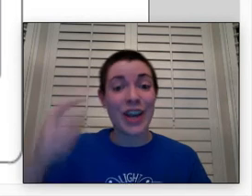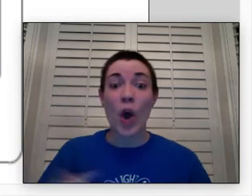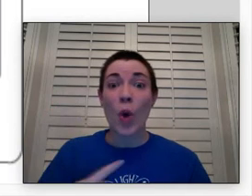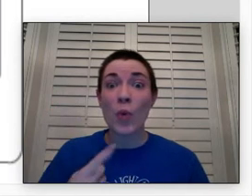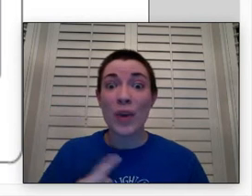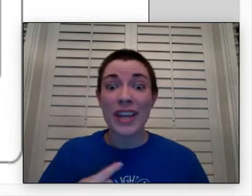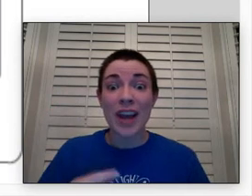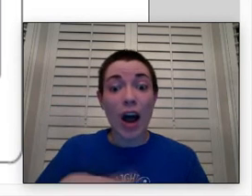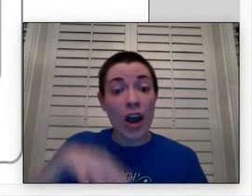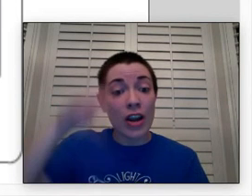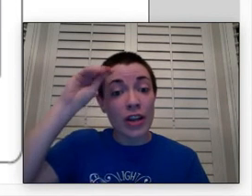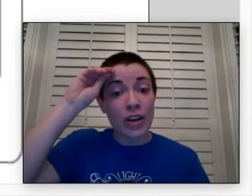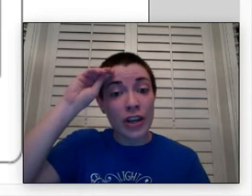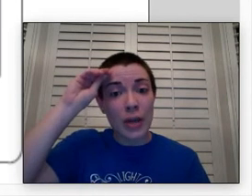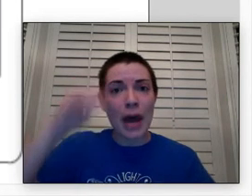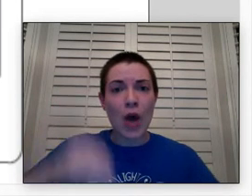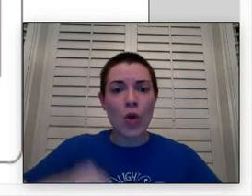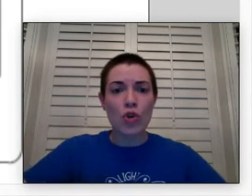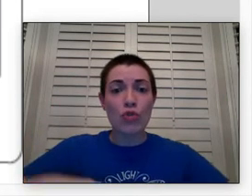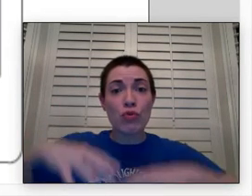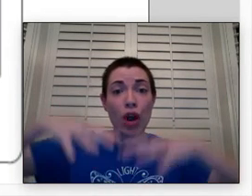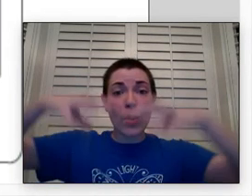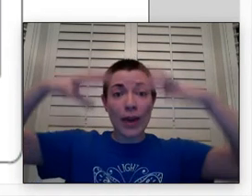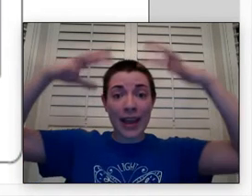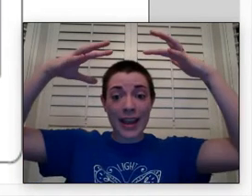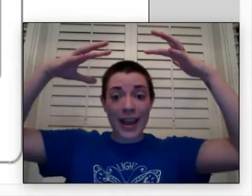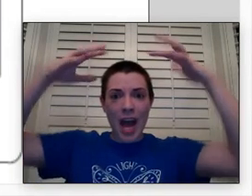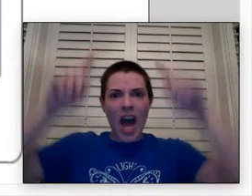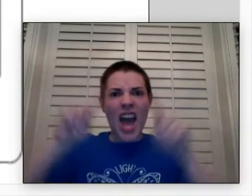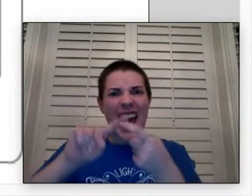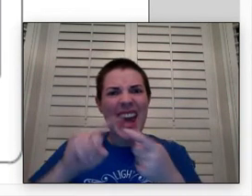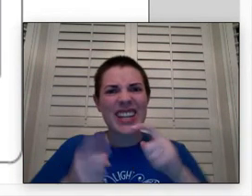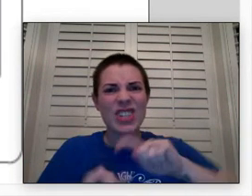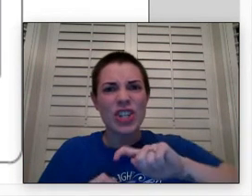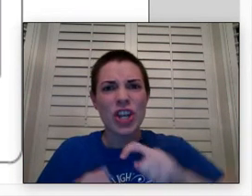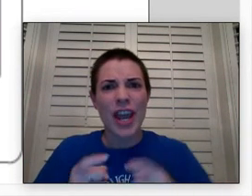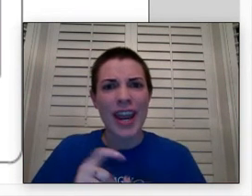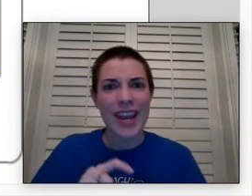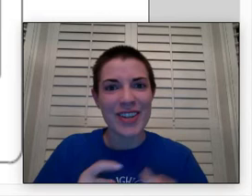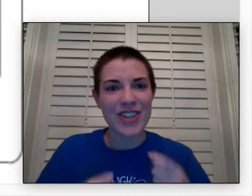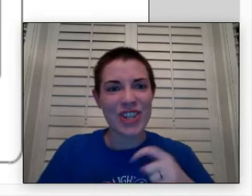learning? We are learning about growing and